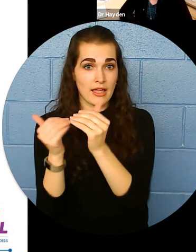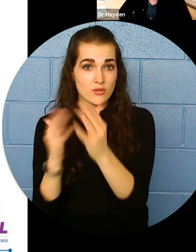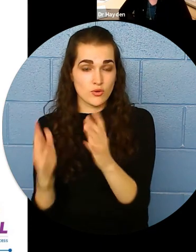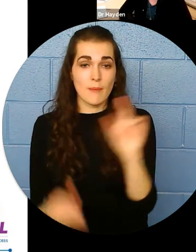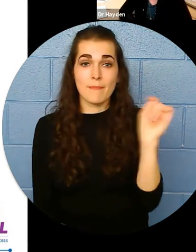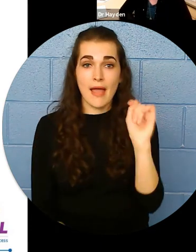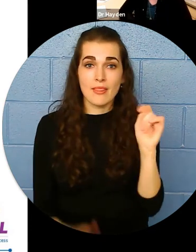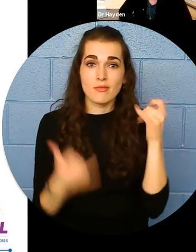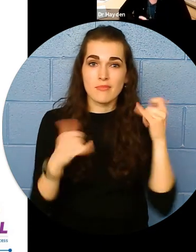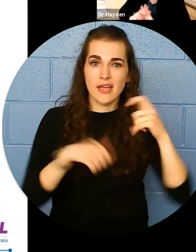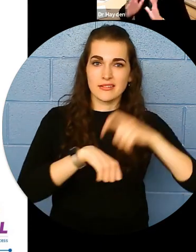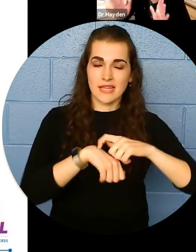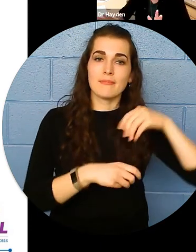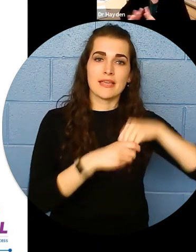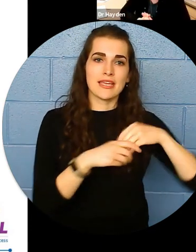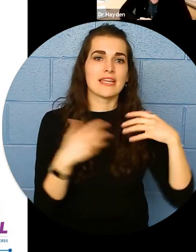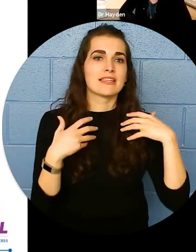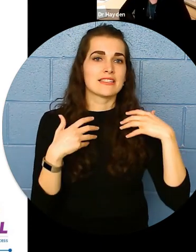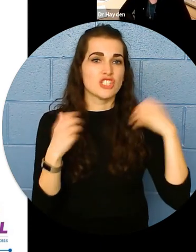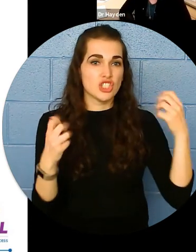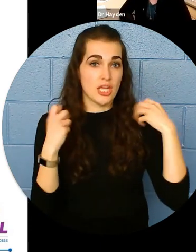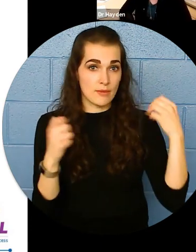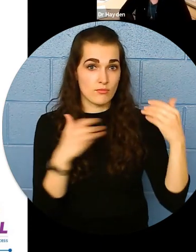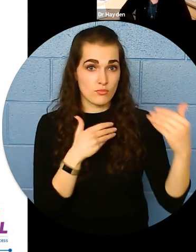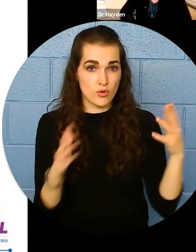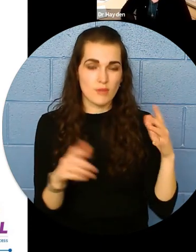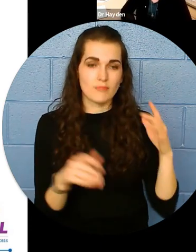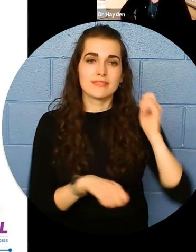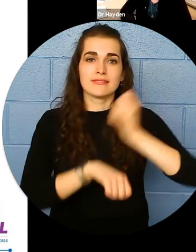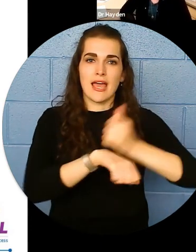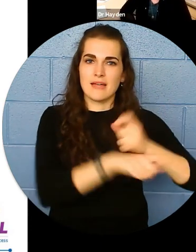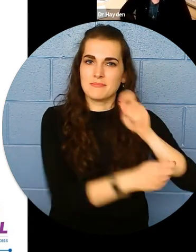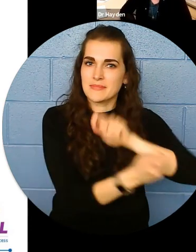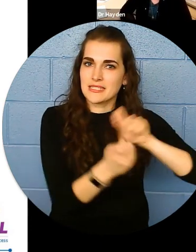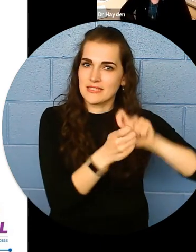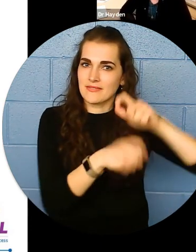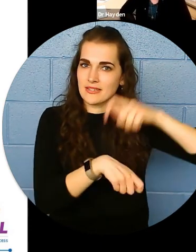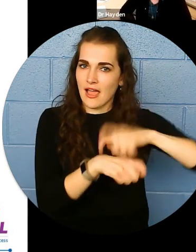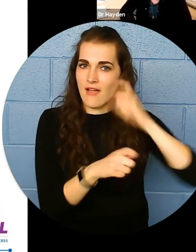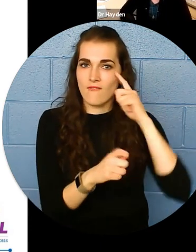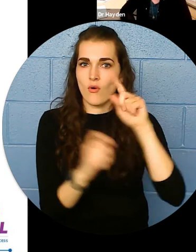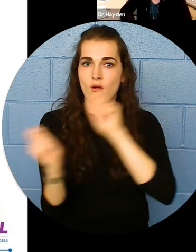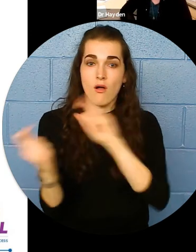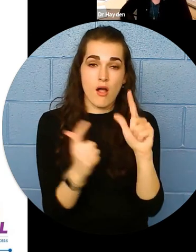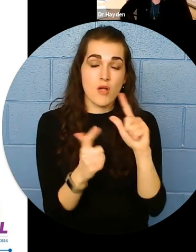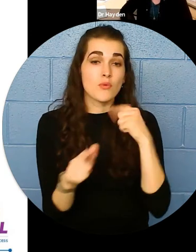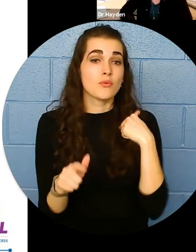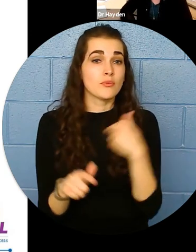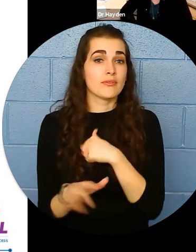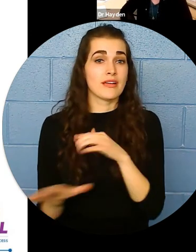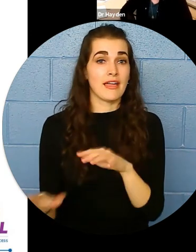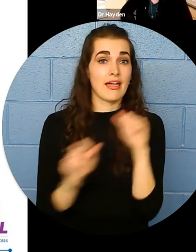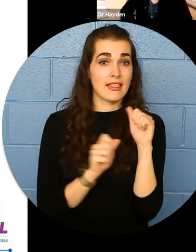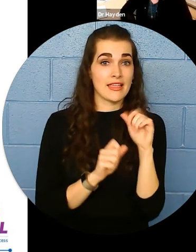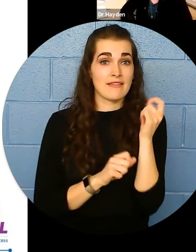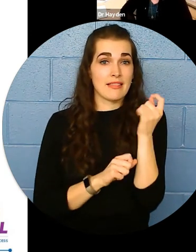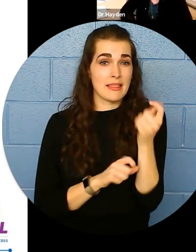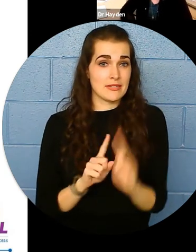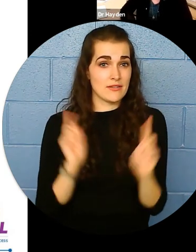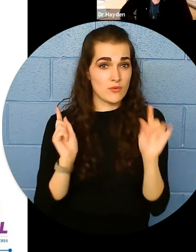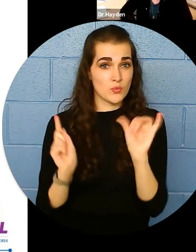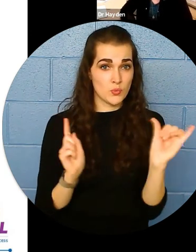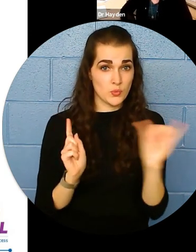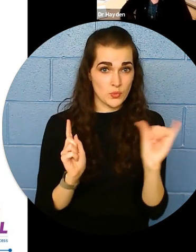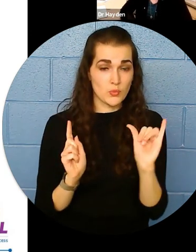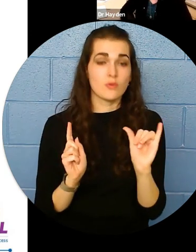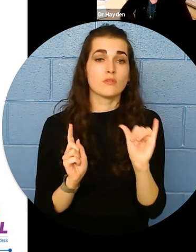and recess in the gym schedule for everyone. Again, we are dismissing a little bit different as well. And so dismissal